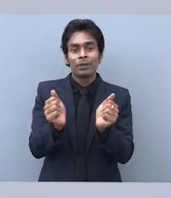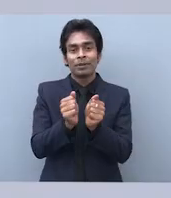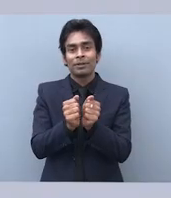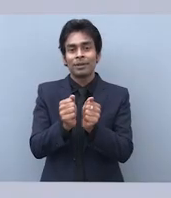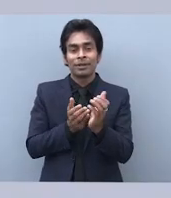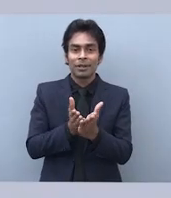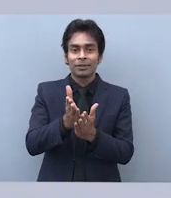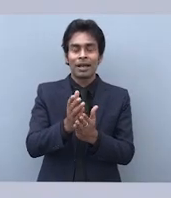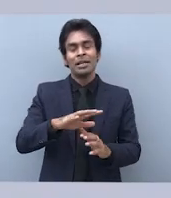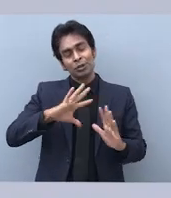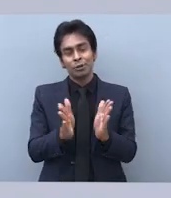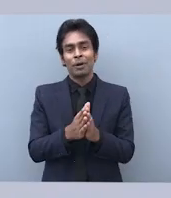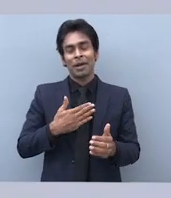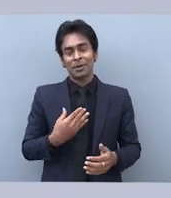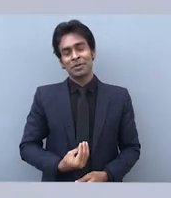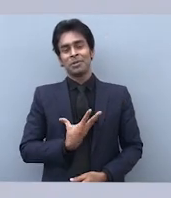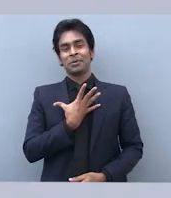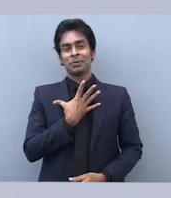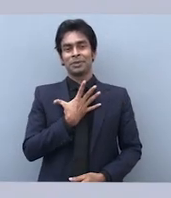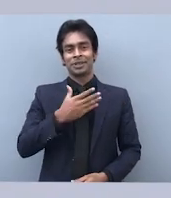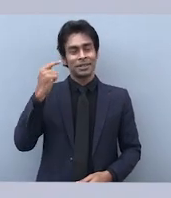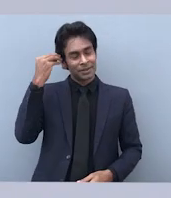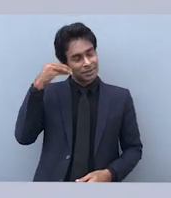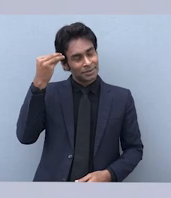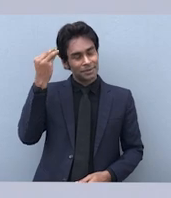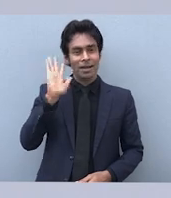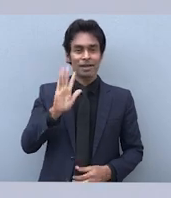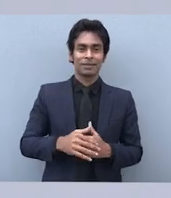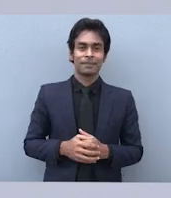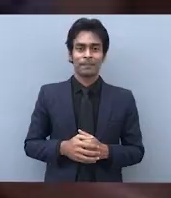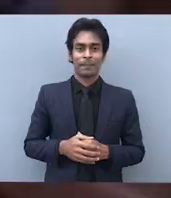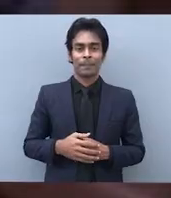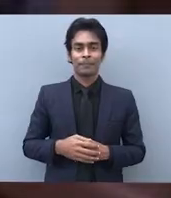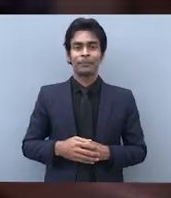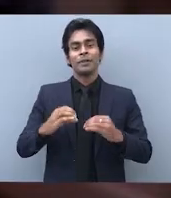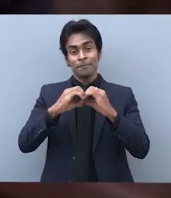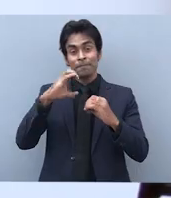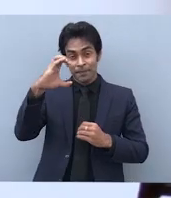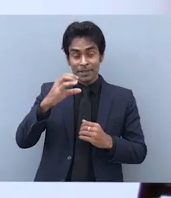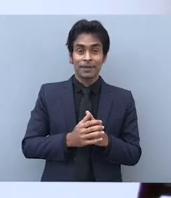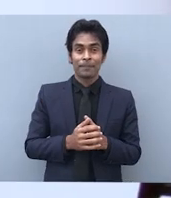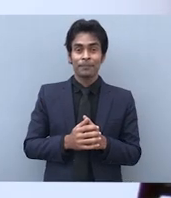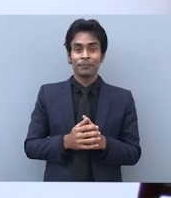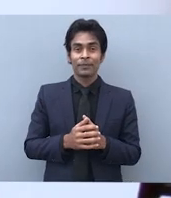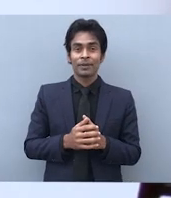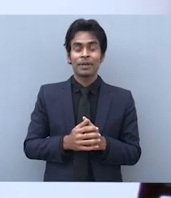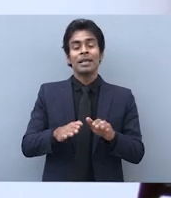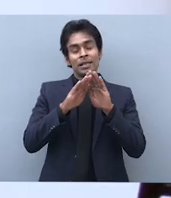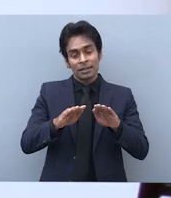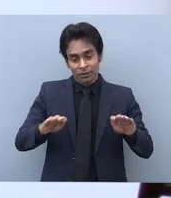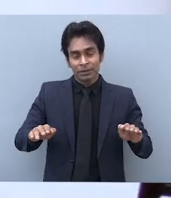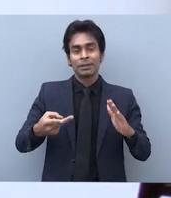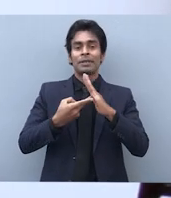artists, all kinds of people from all walks of life. It is a very, very special space. British Council